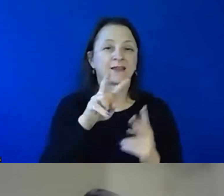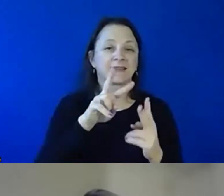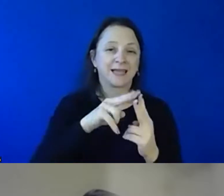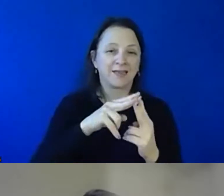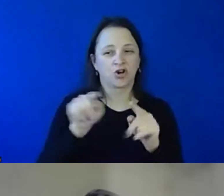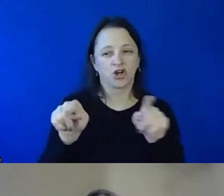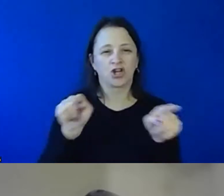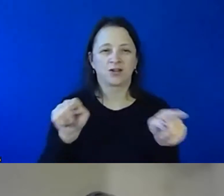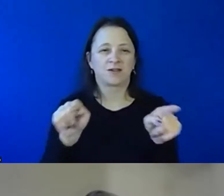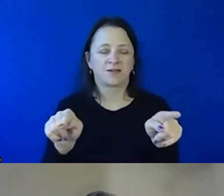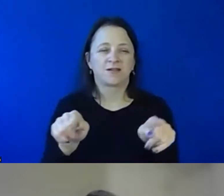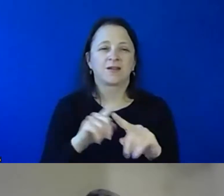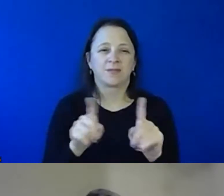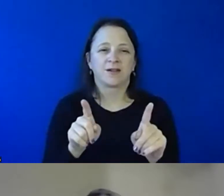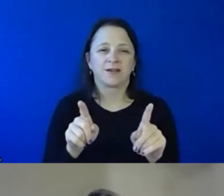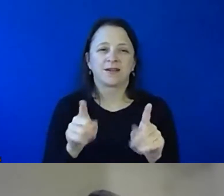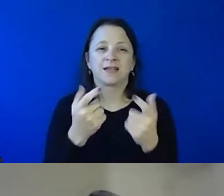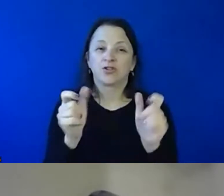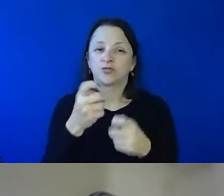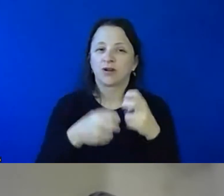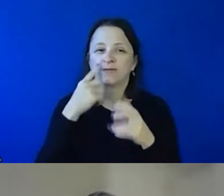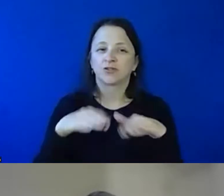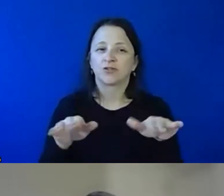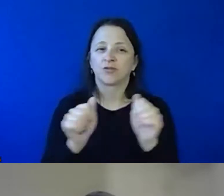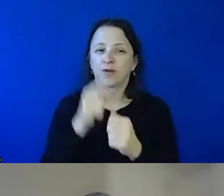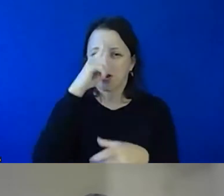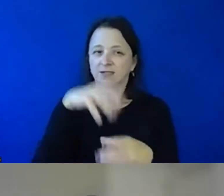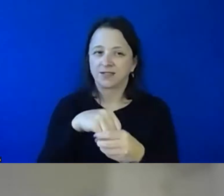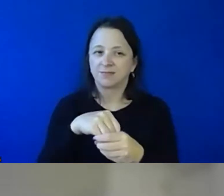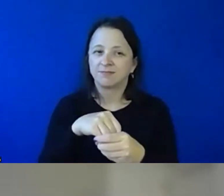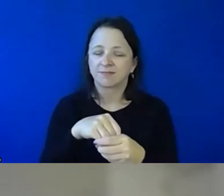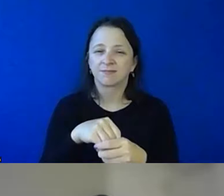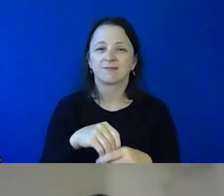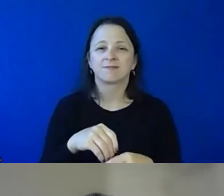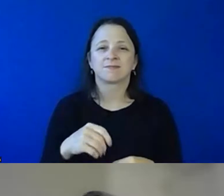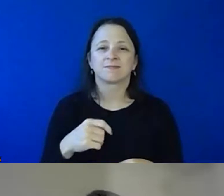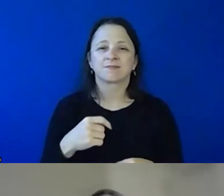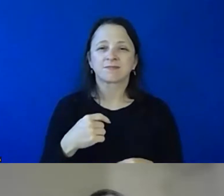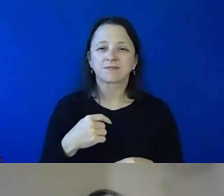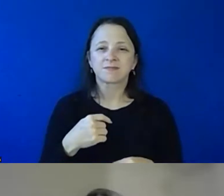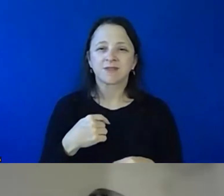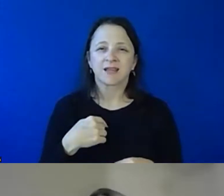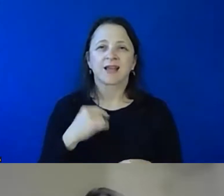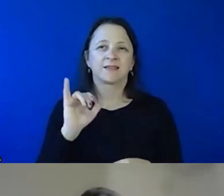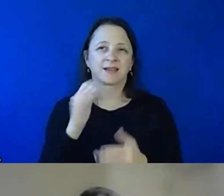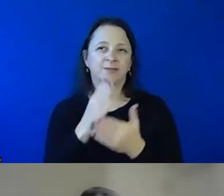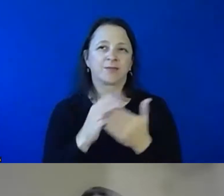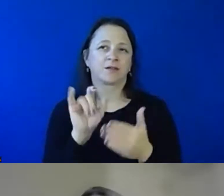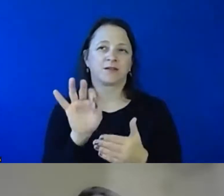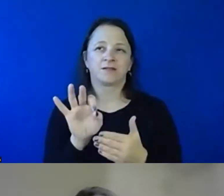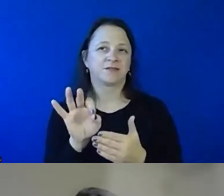or impulsivity, but we know it's a huge problem for children with autism. And we do consider it part of